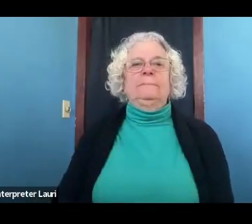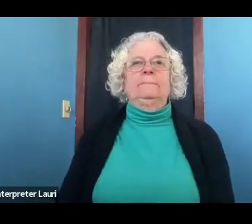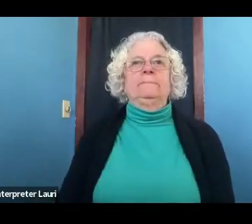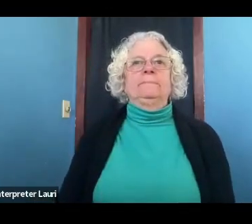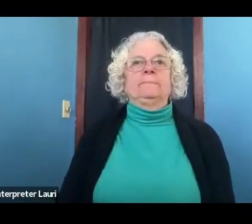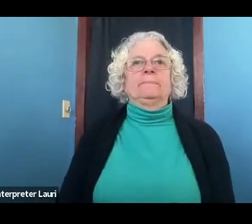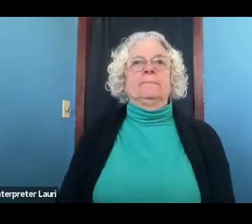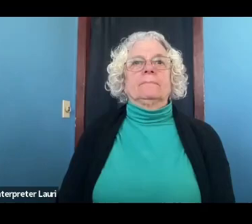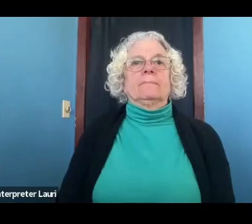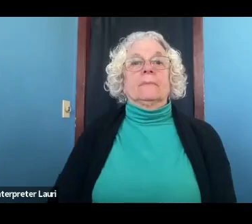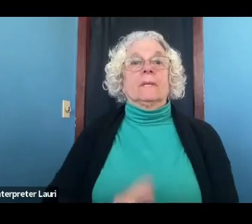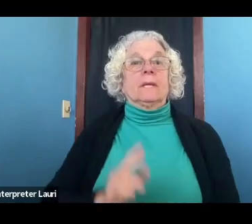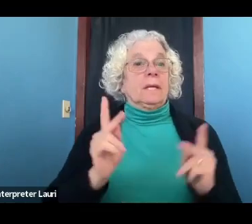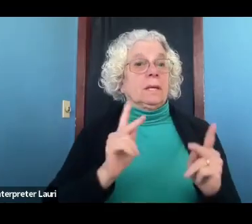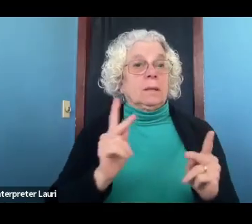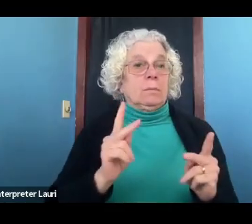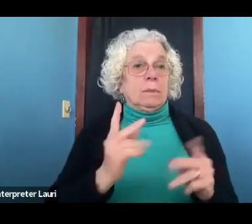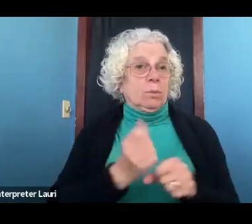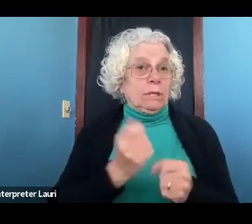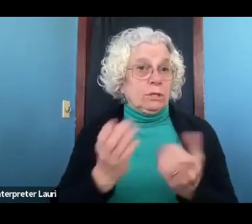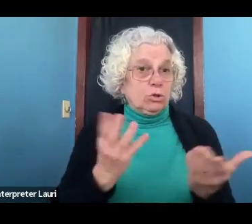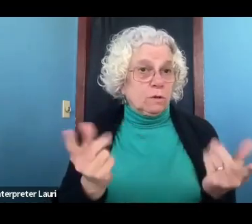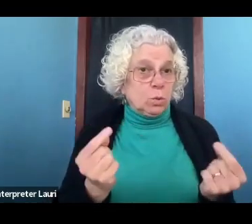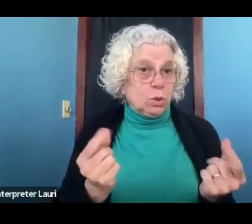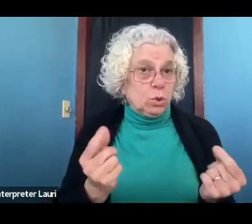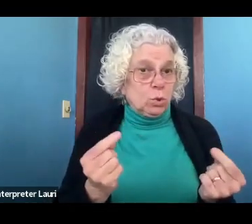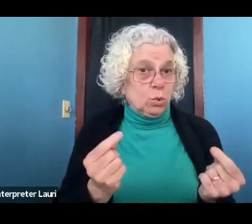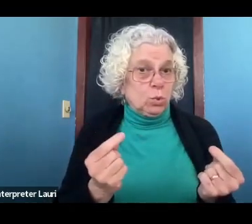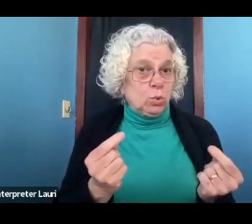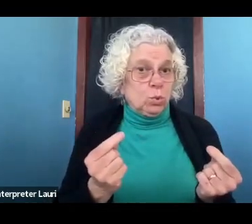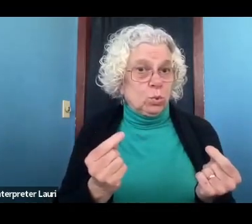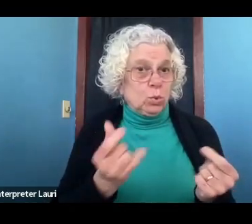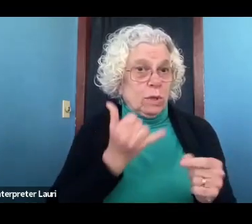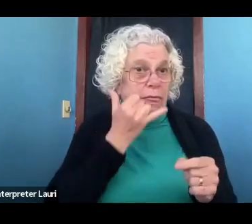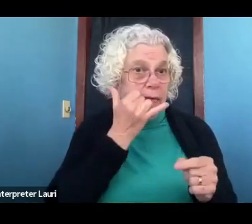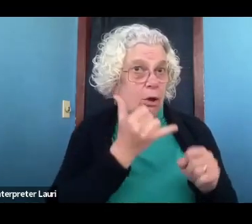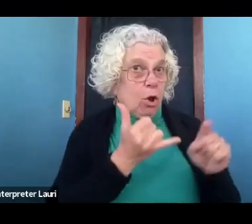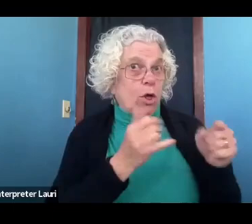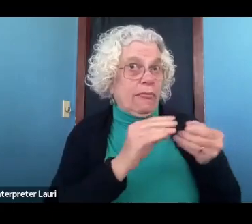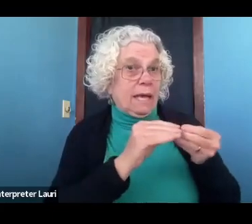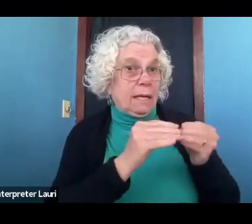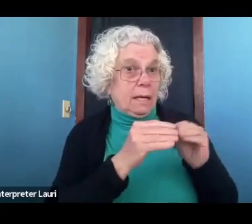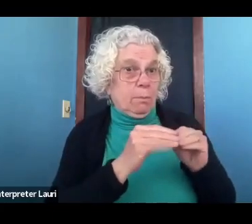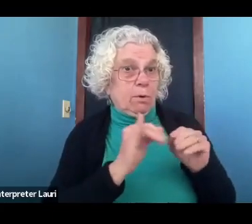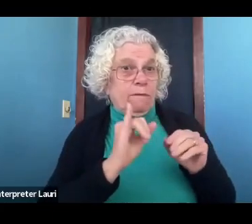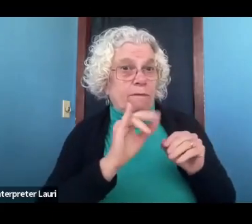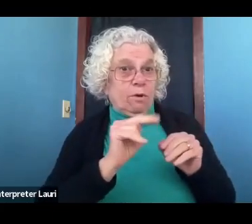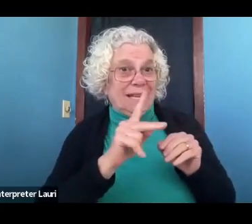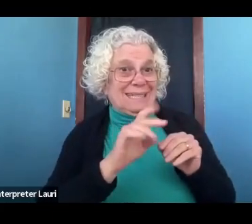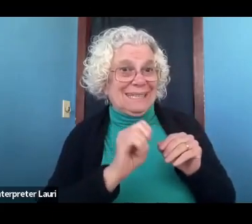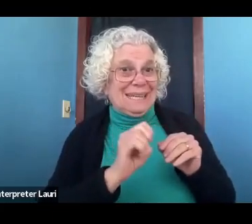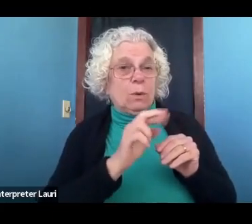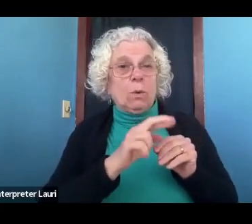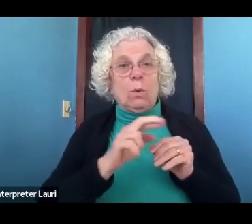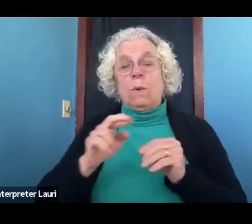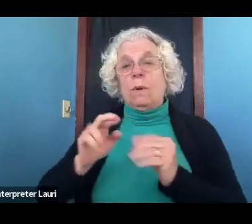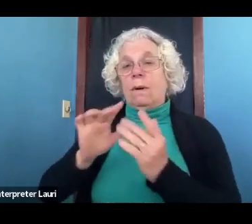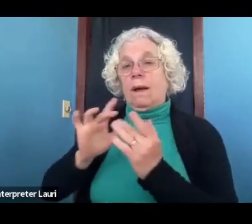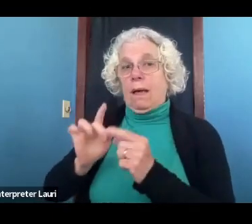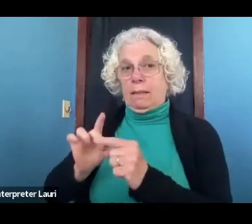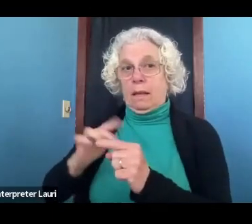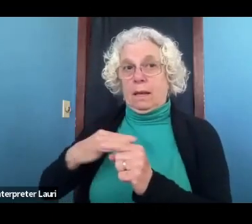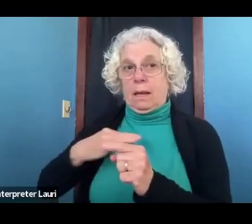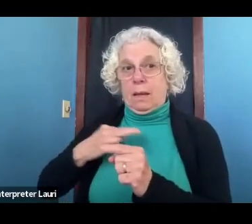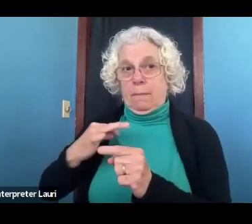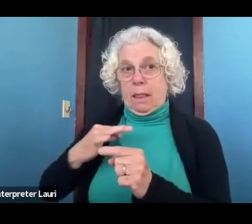The way people become eligible is you call our main intake number, or you can go online and apply